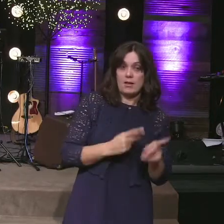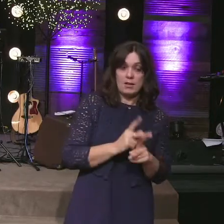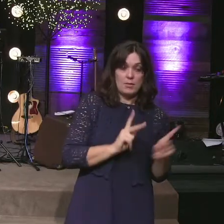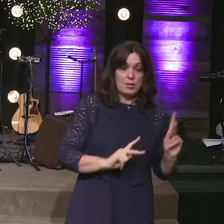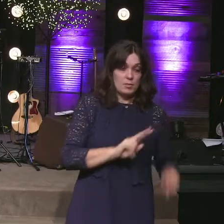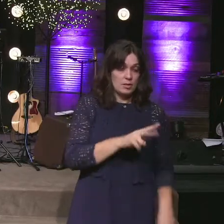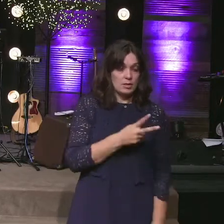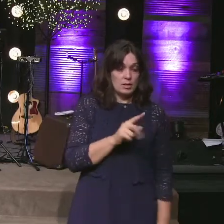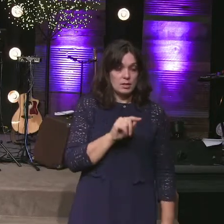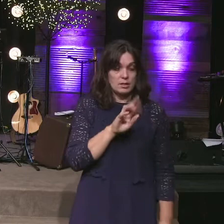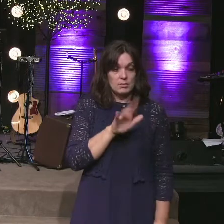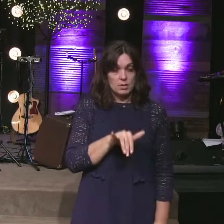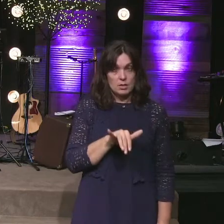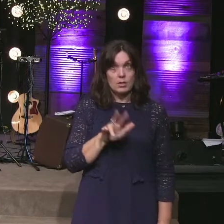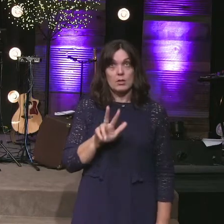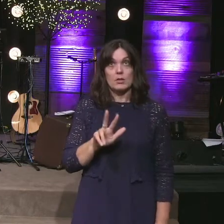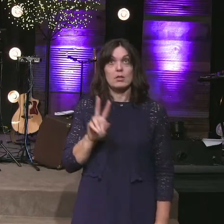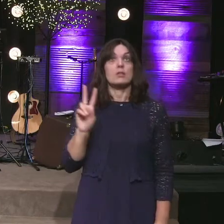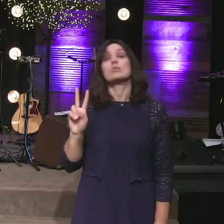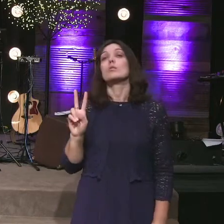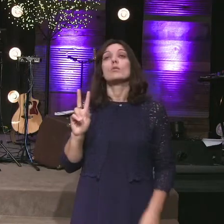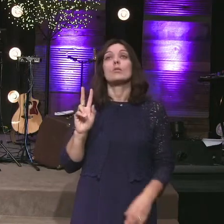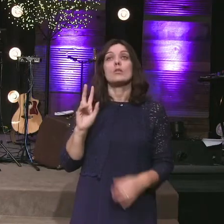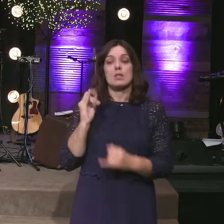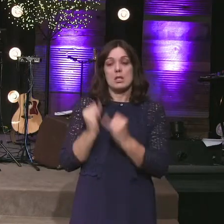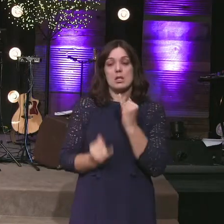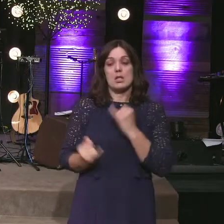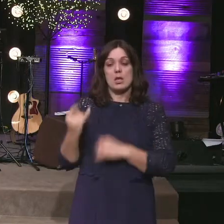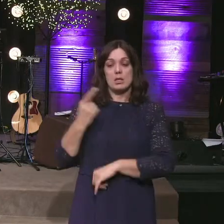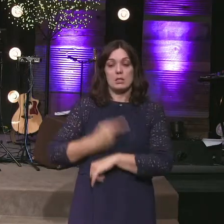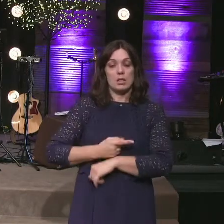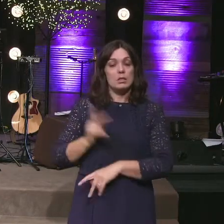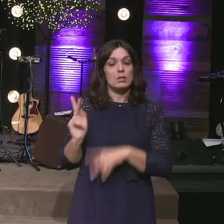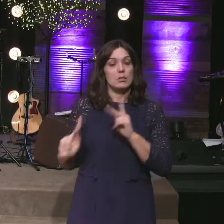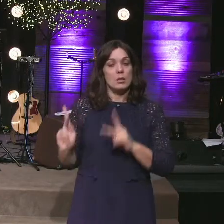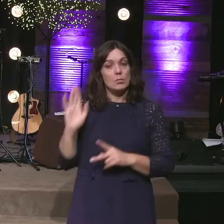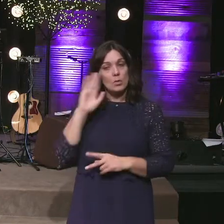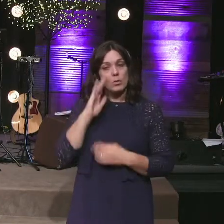it says, in the last days, people will be lovers of themselves.